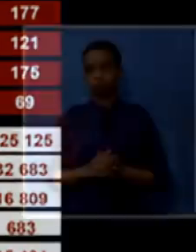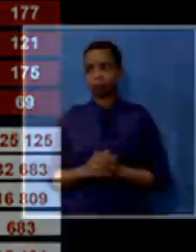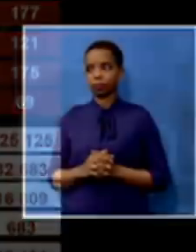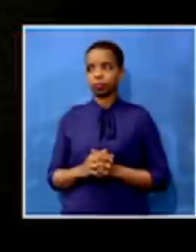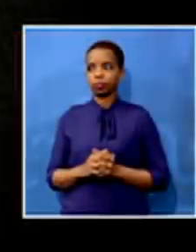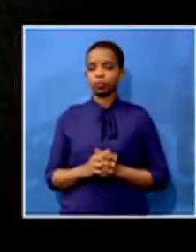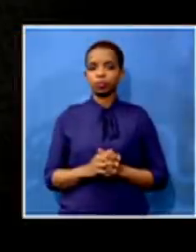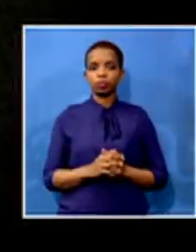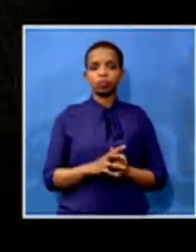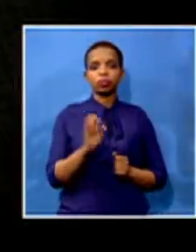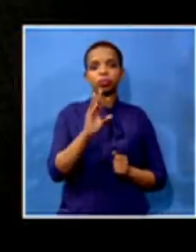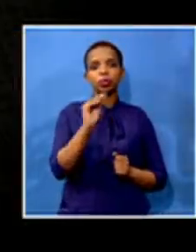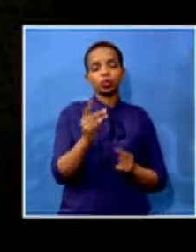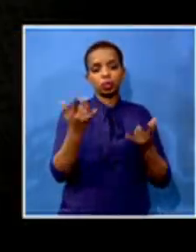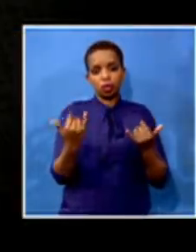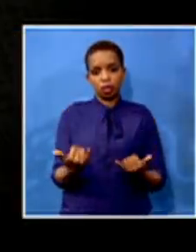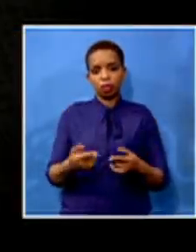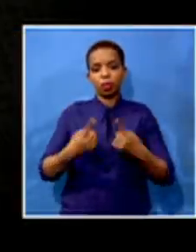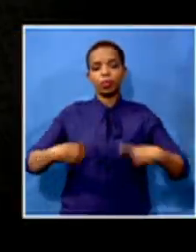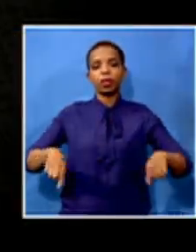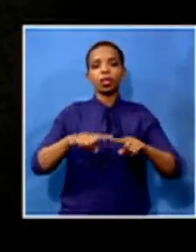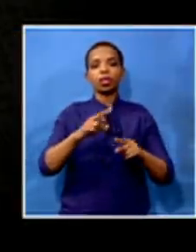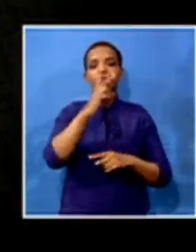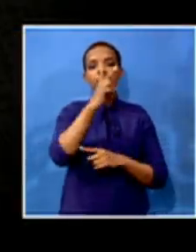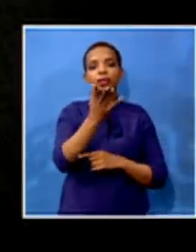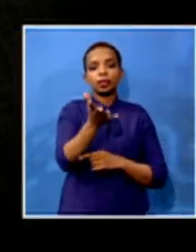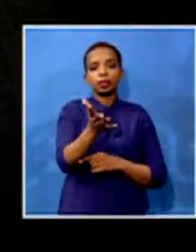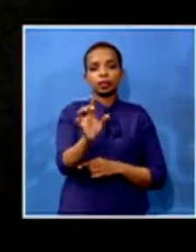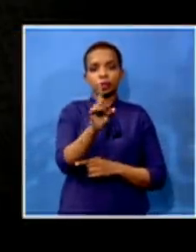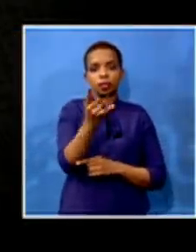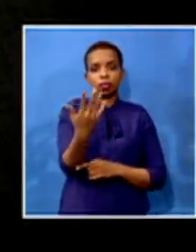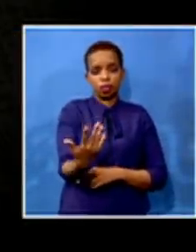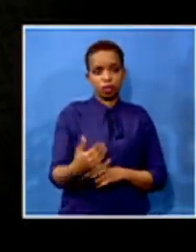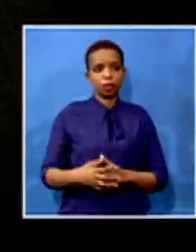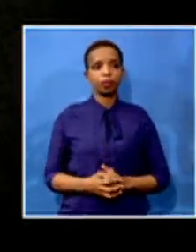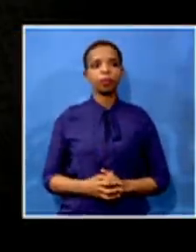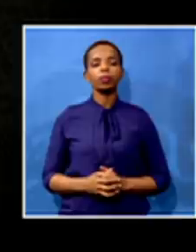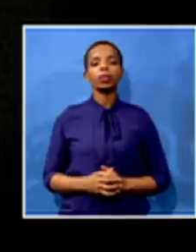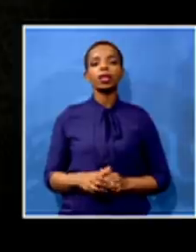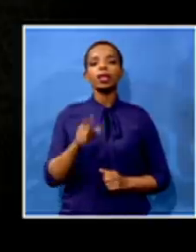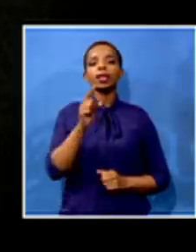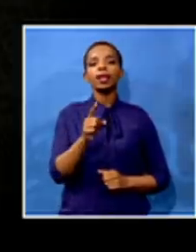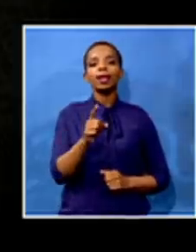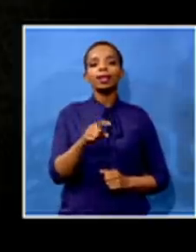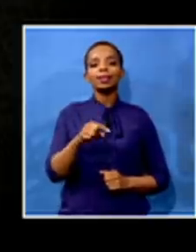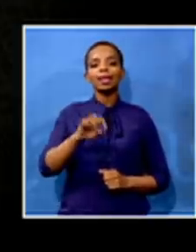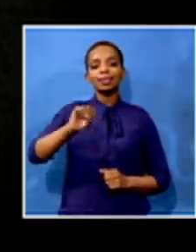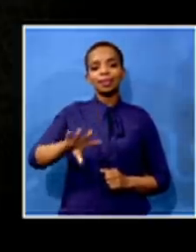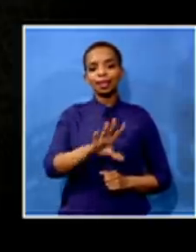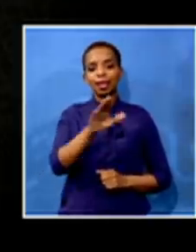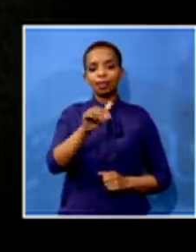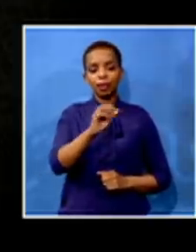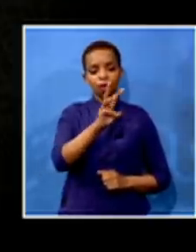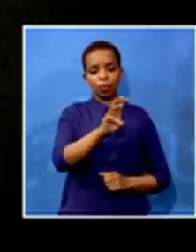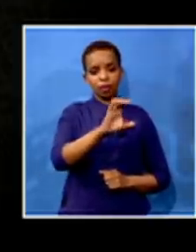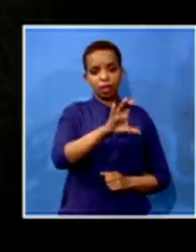So what we see here is that the Western Cape, which is the mecca of tourism in South Africa, they